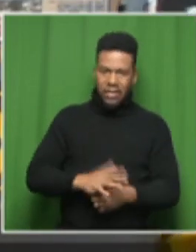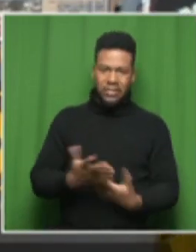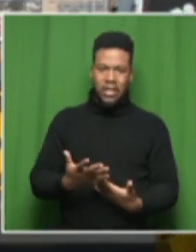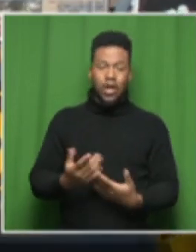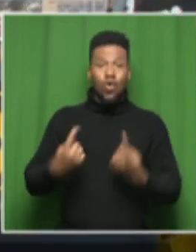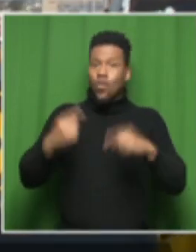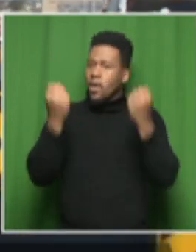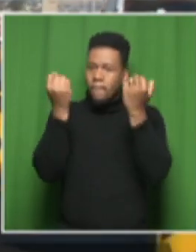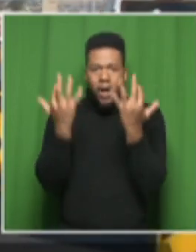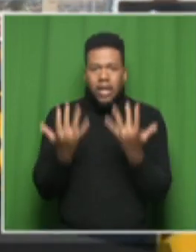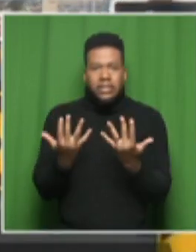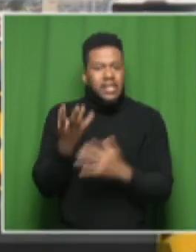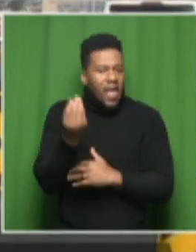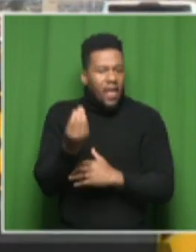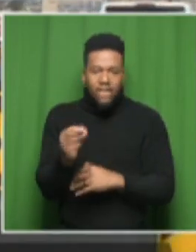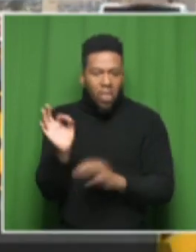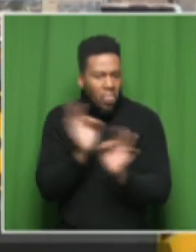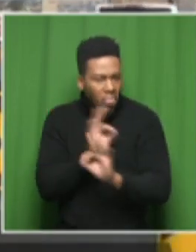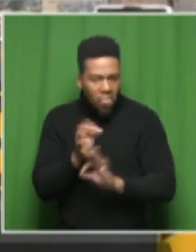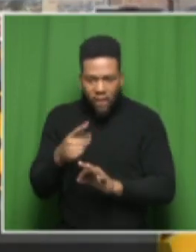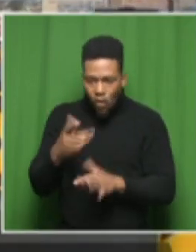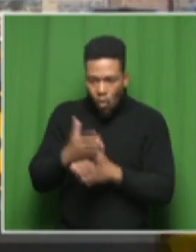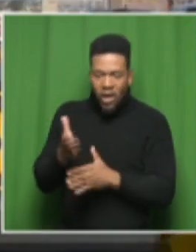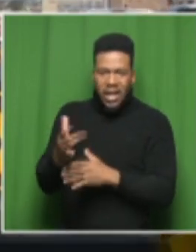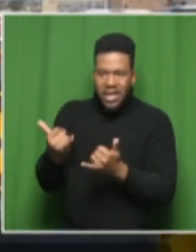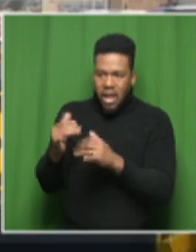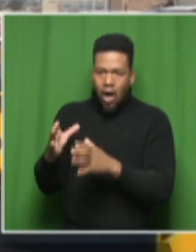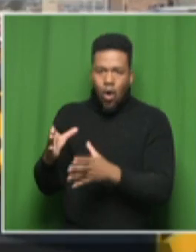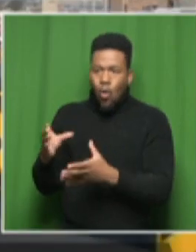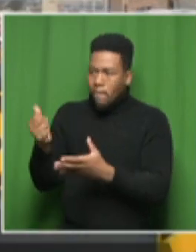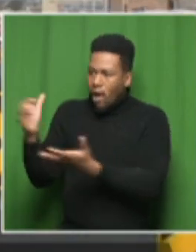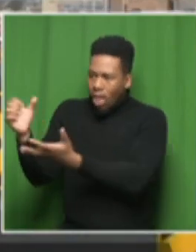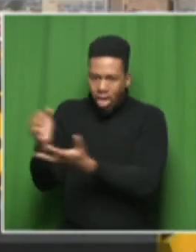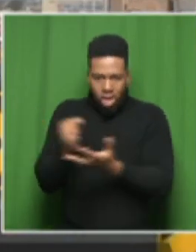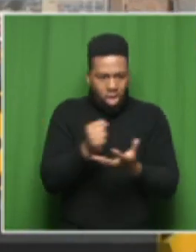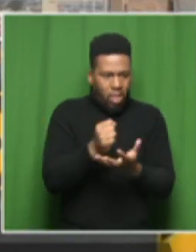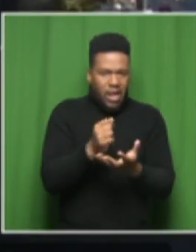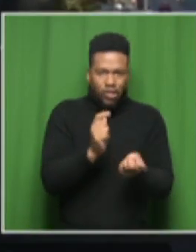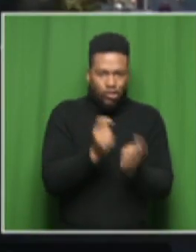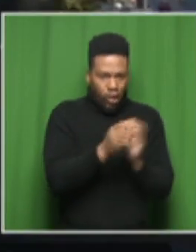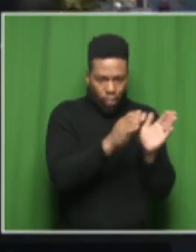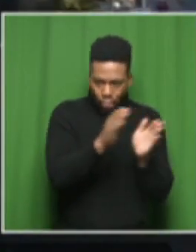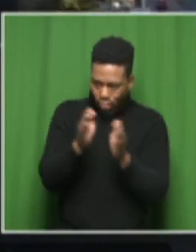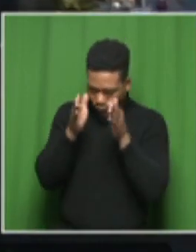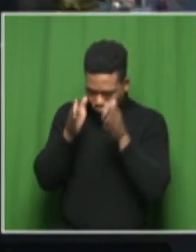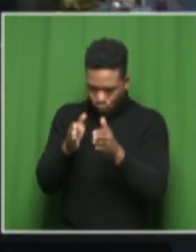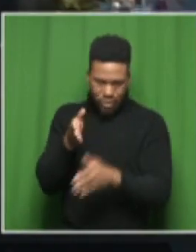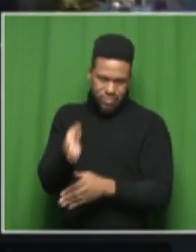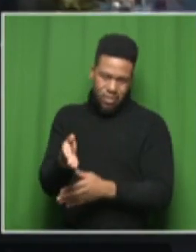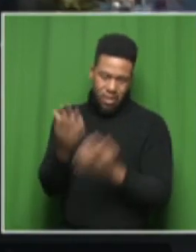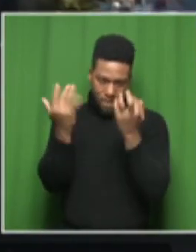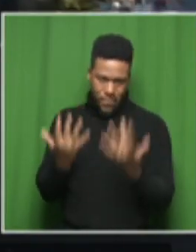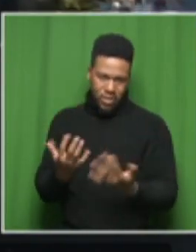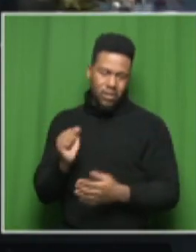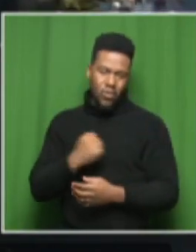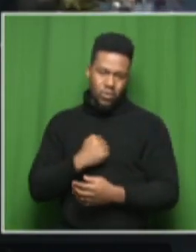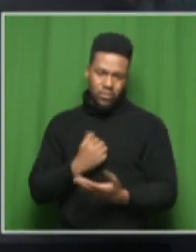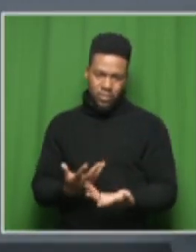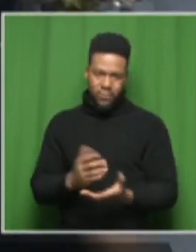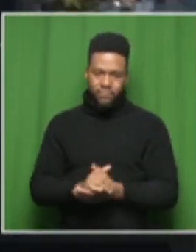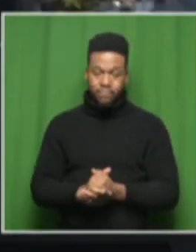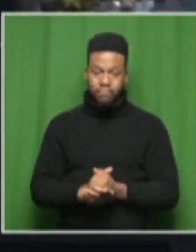budgeted for it, and now we need to prioritize and reprioritize within our own budgets. The left lane of the road remains